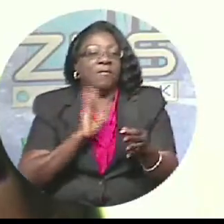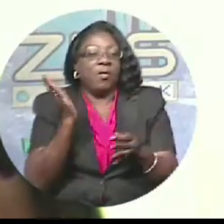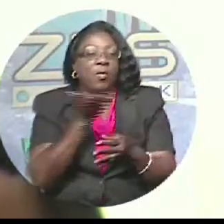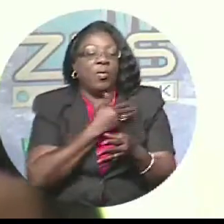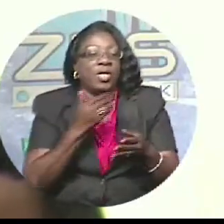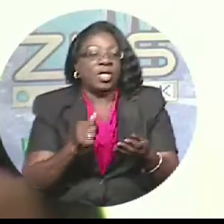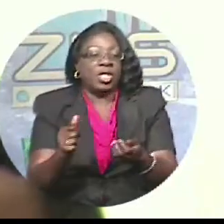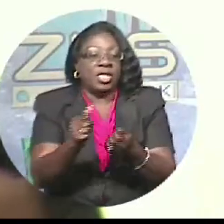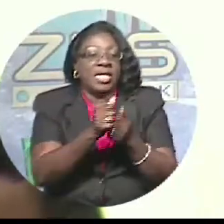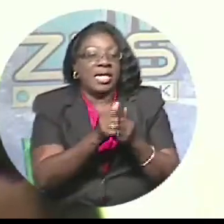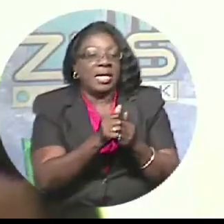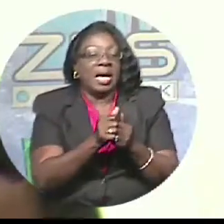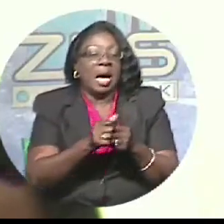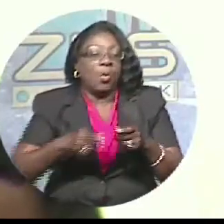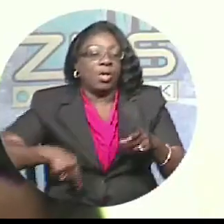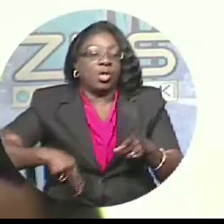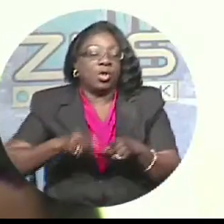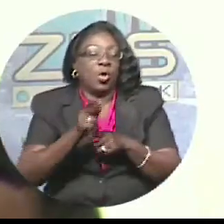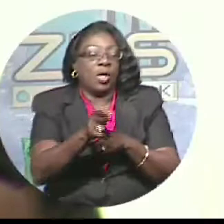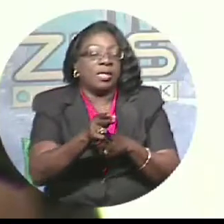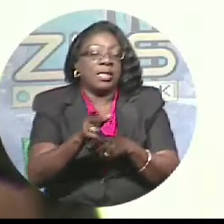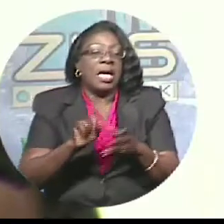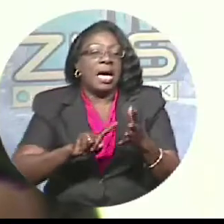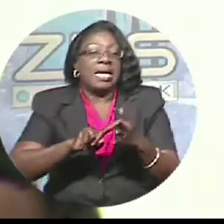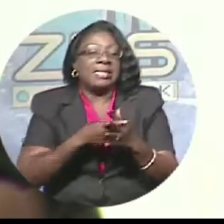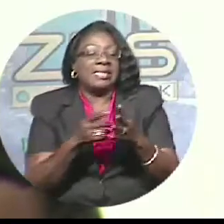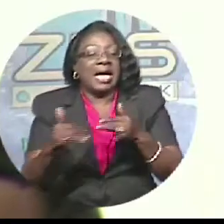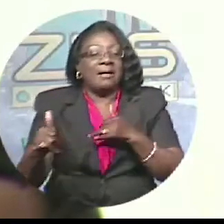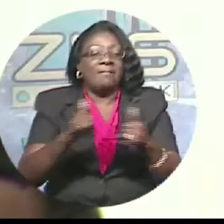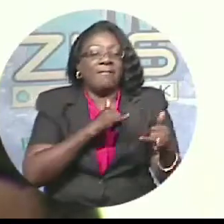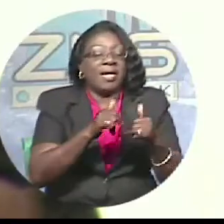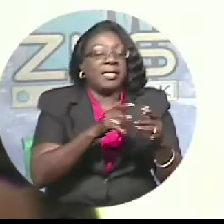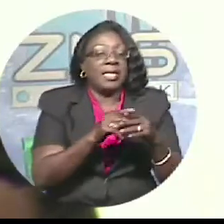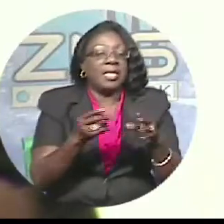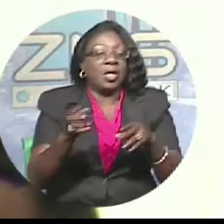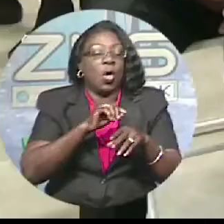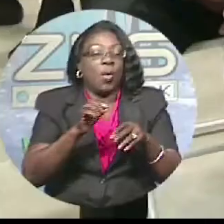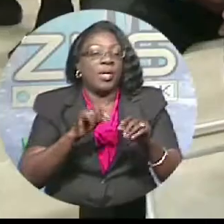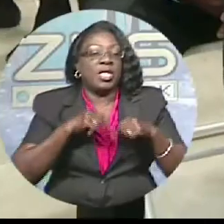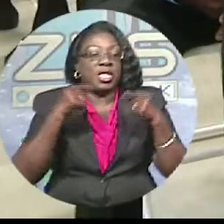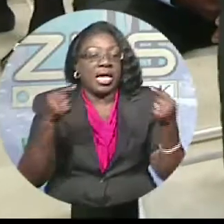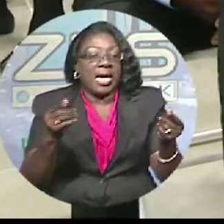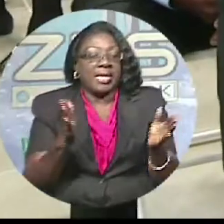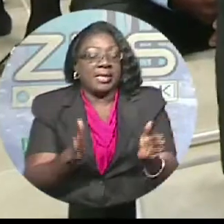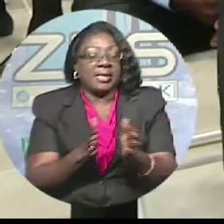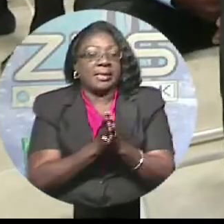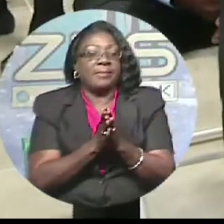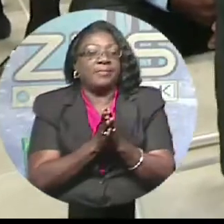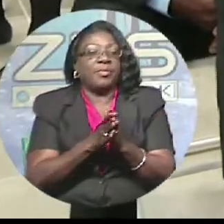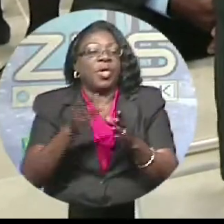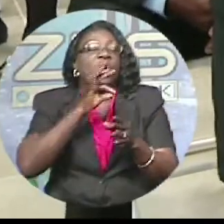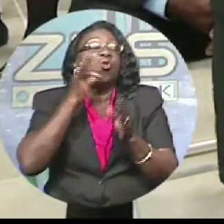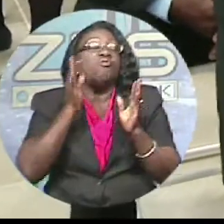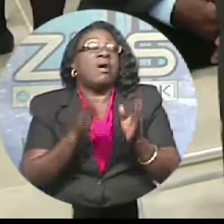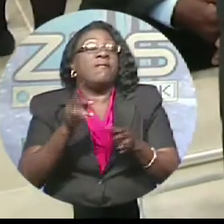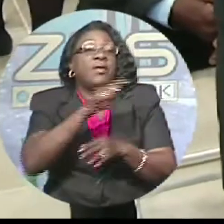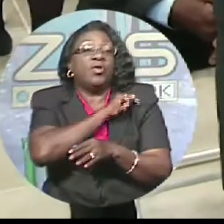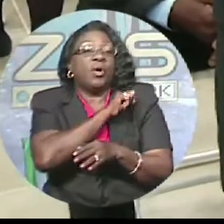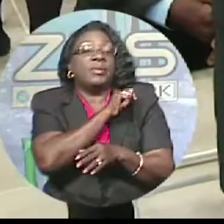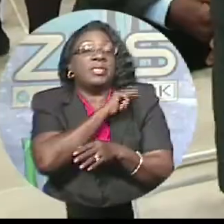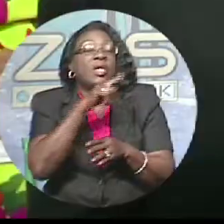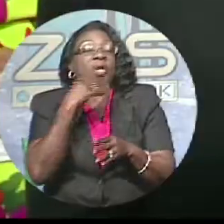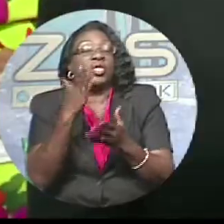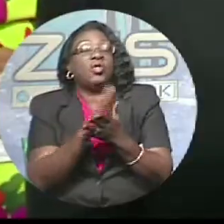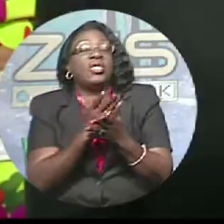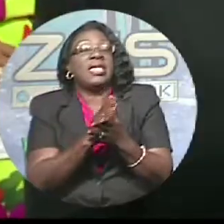our swords and start fighting the common giants. Reverend Thompson, in his address, also